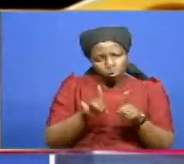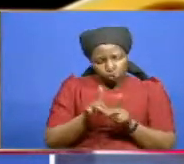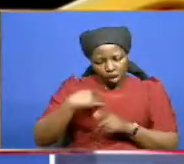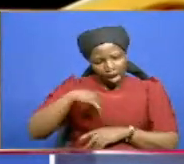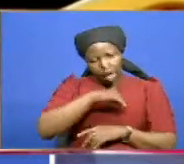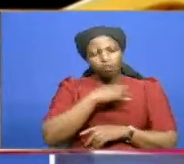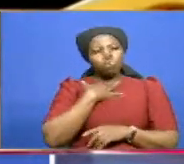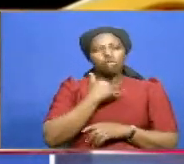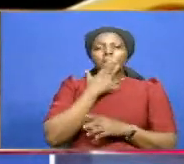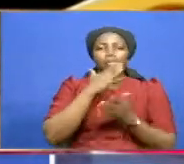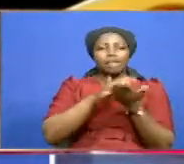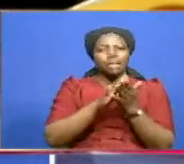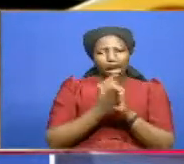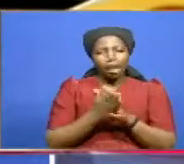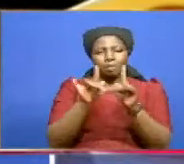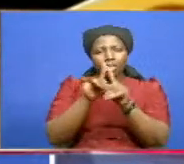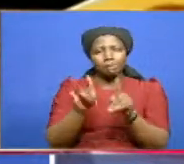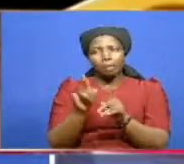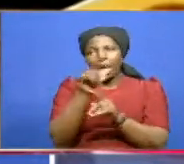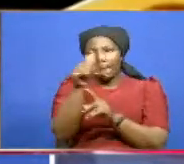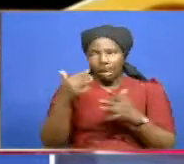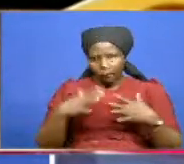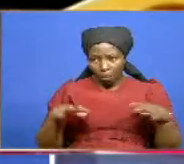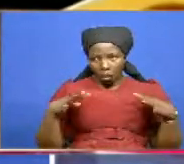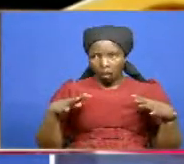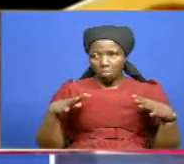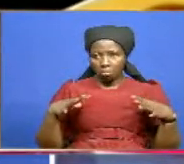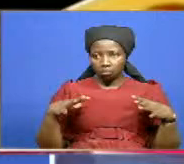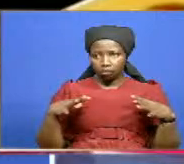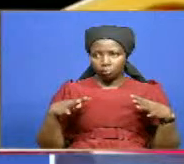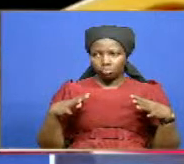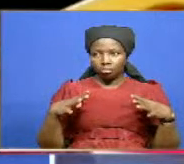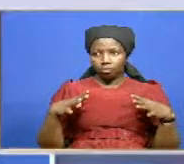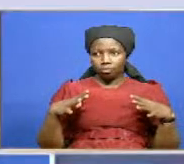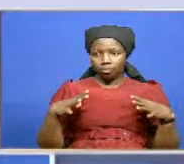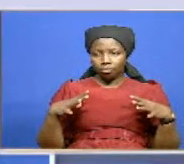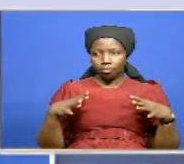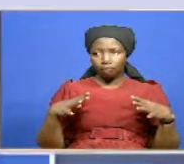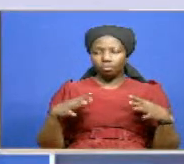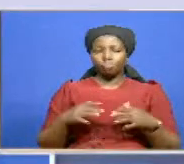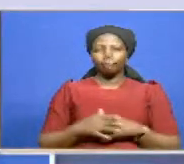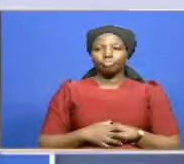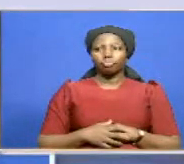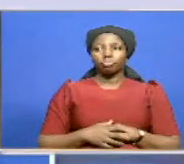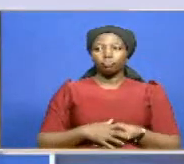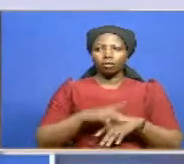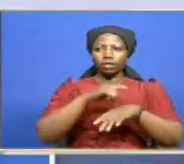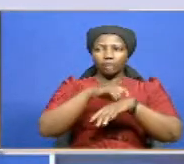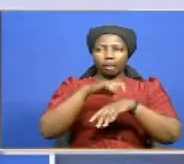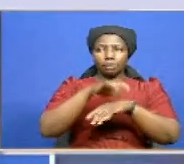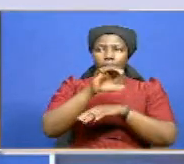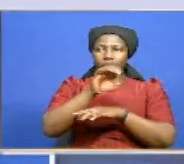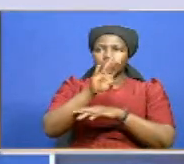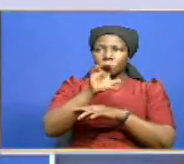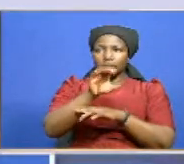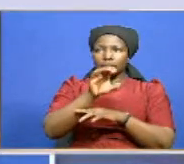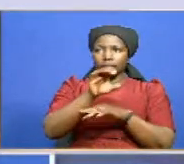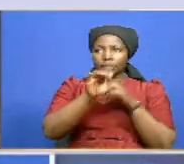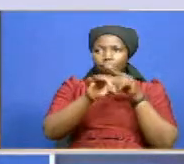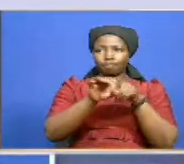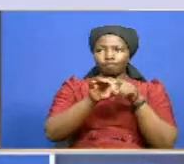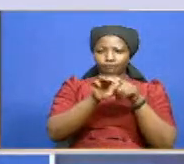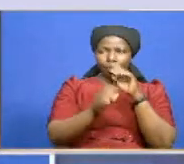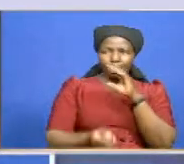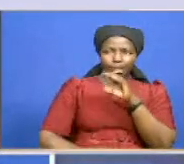way, without it, I feel uncomfortable. Even my teacher can tell you. As the CBC is being